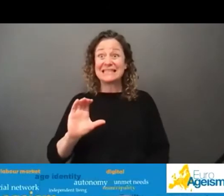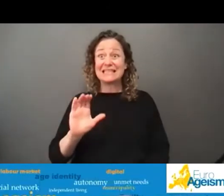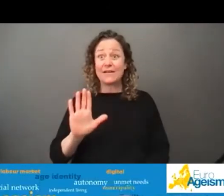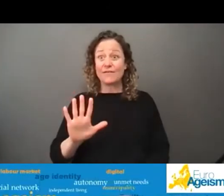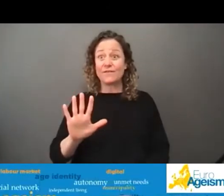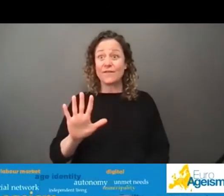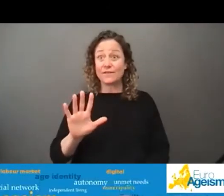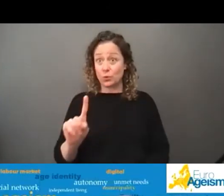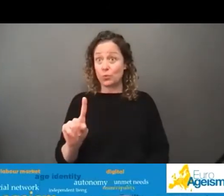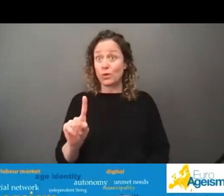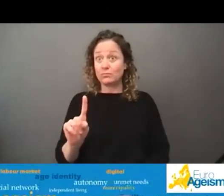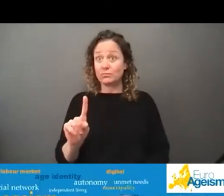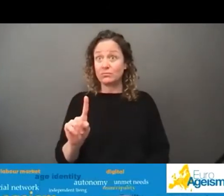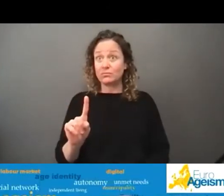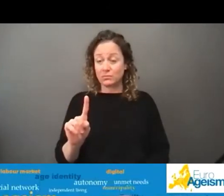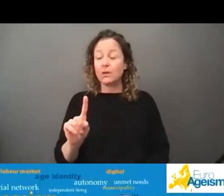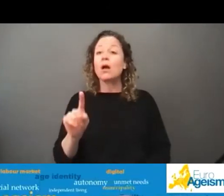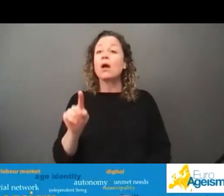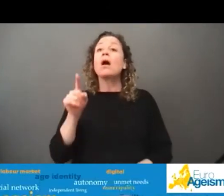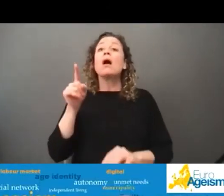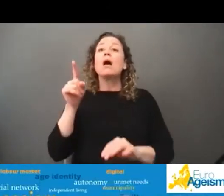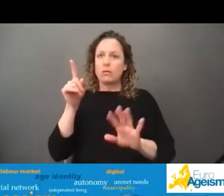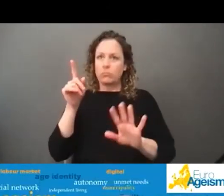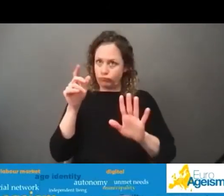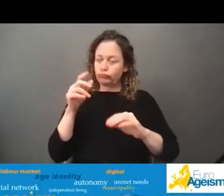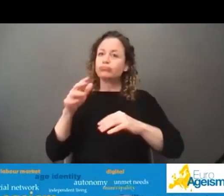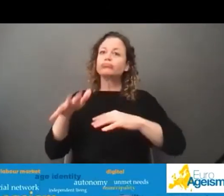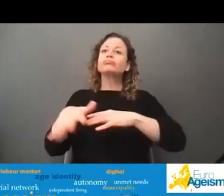around indigenous rights of